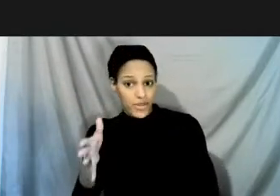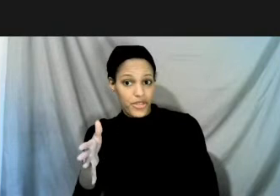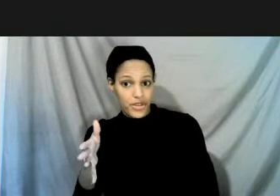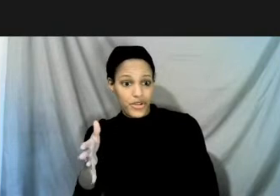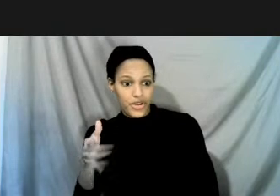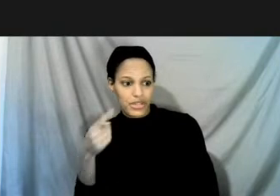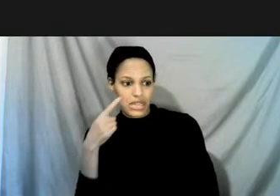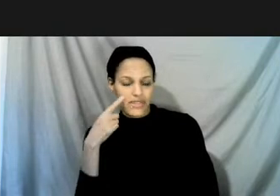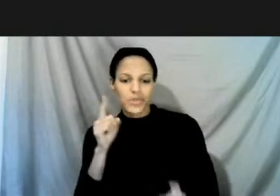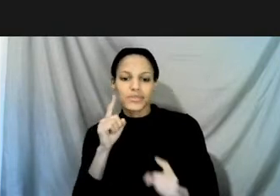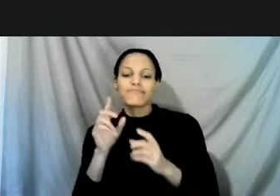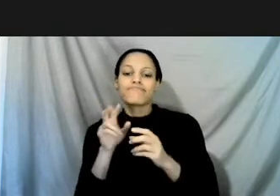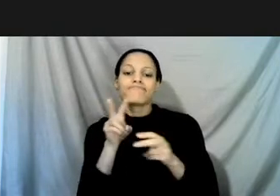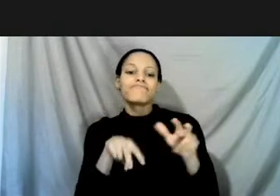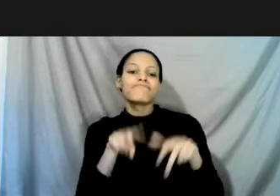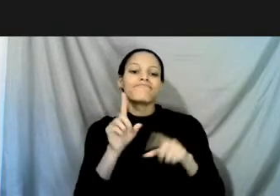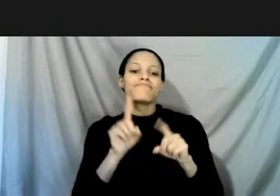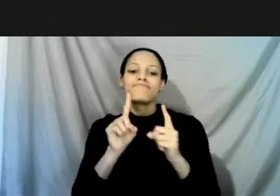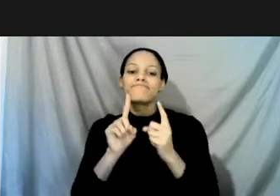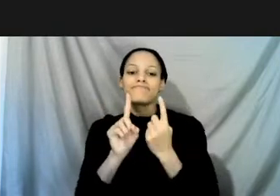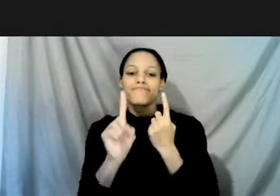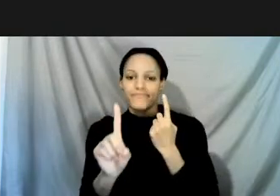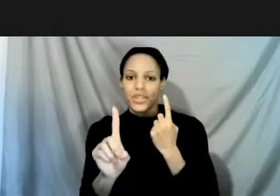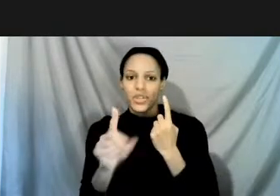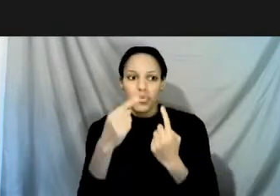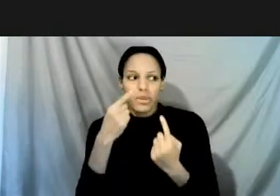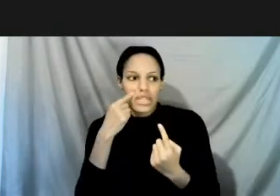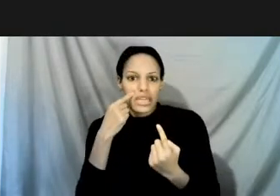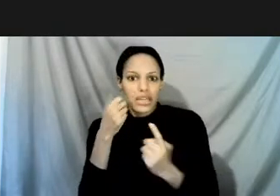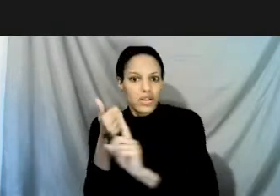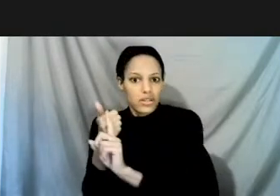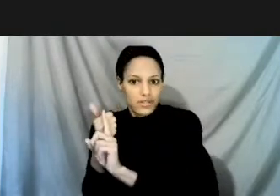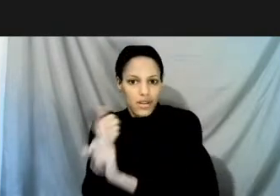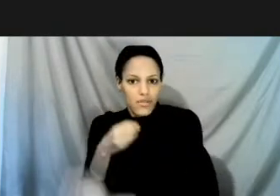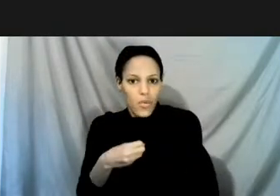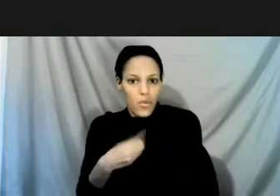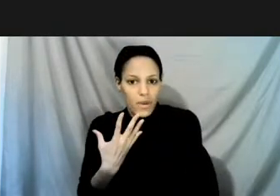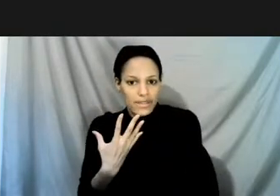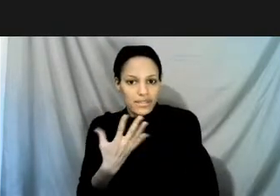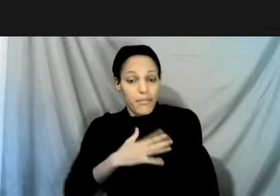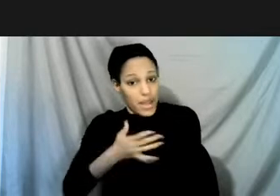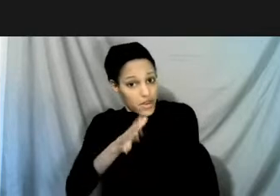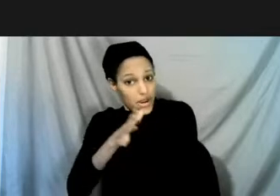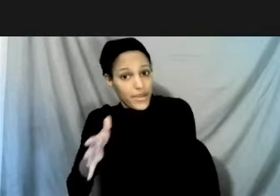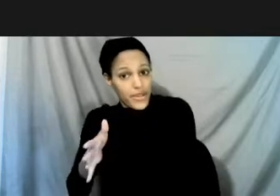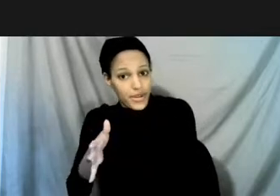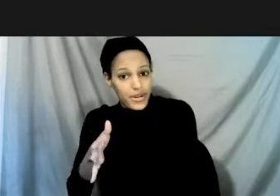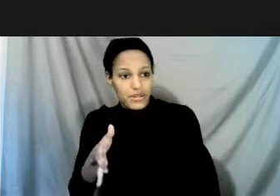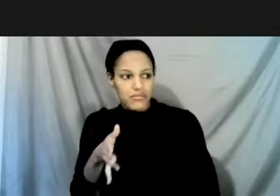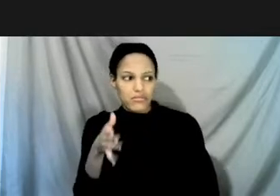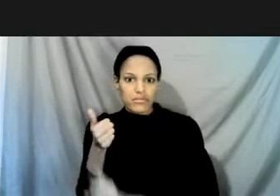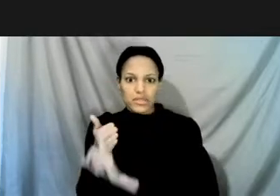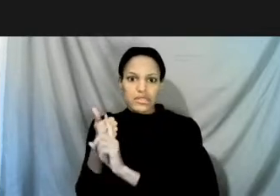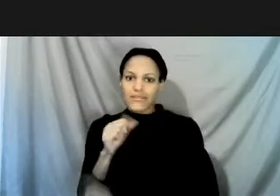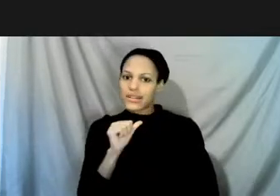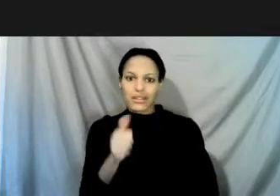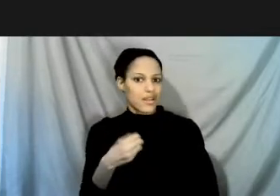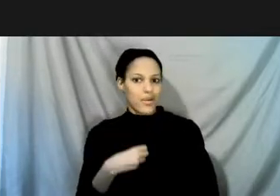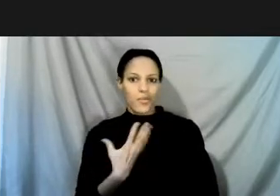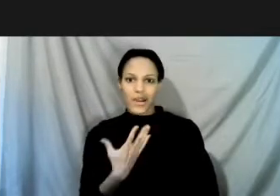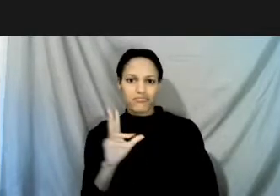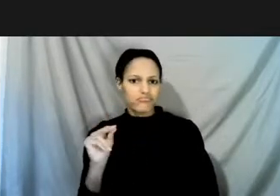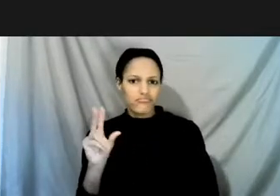think that she was a white woman, right? But she wasn't, okay? Because